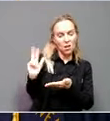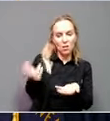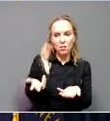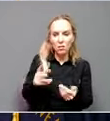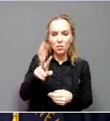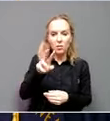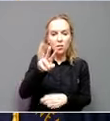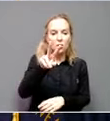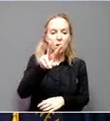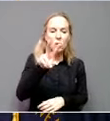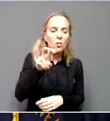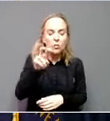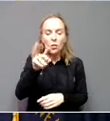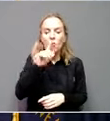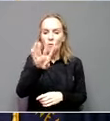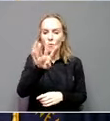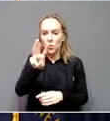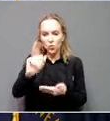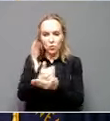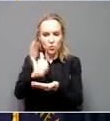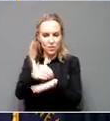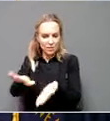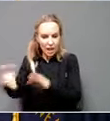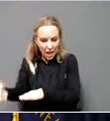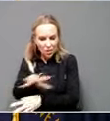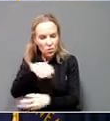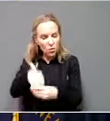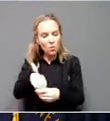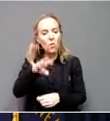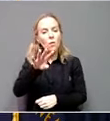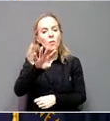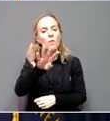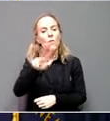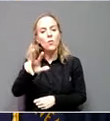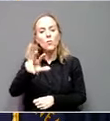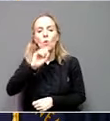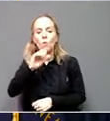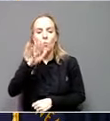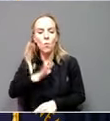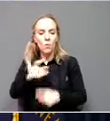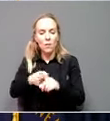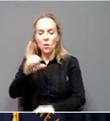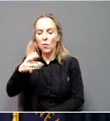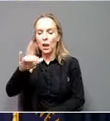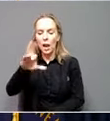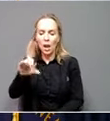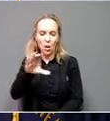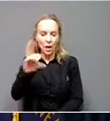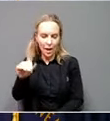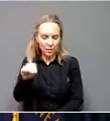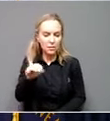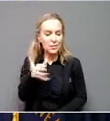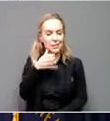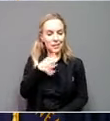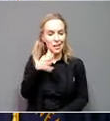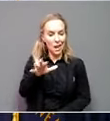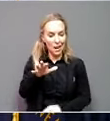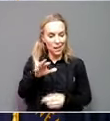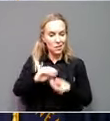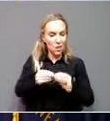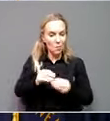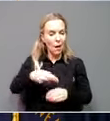42 new deaths, including a 43-year-old woman from Ohio County. We look at Sunday's cases,